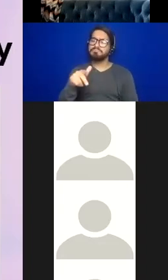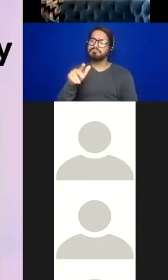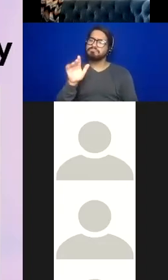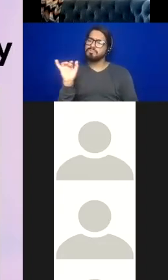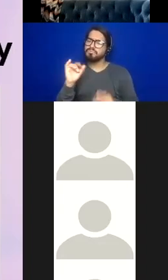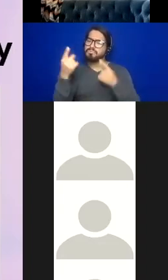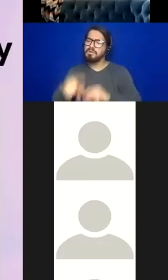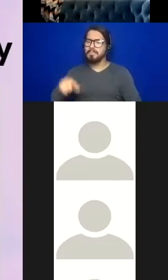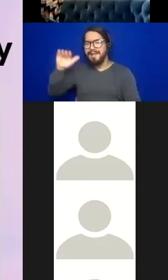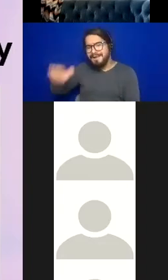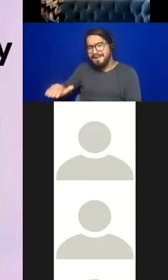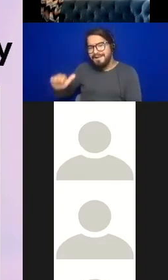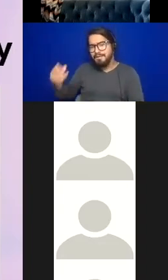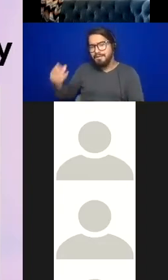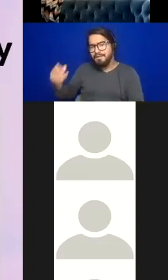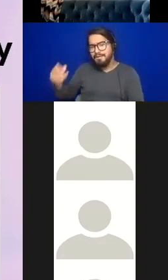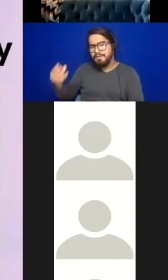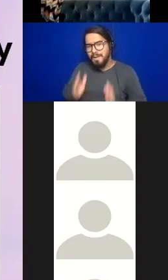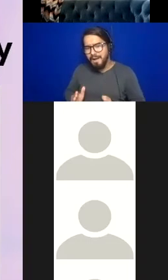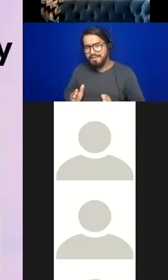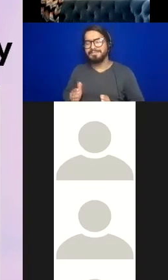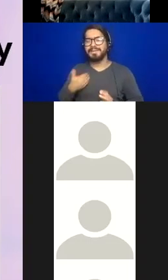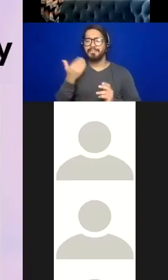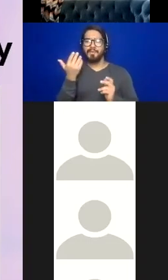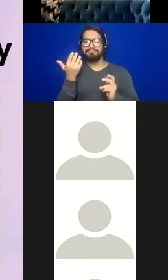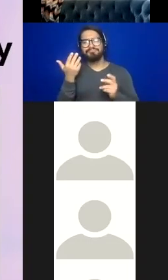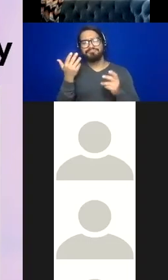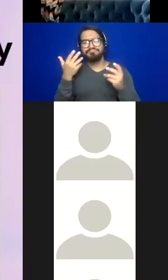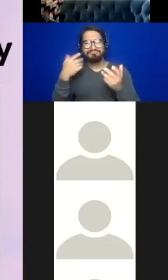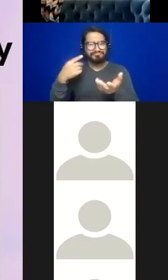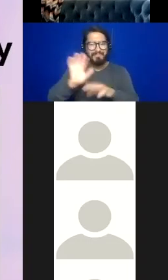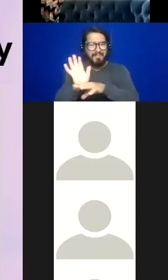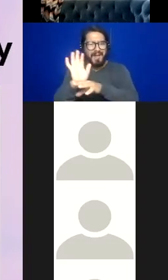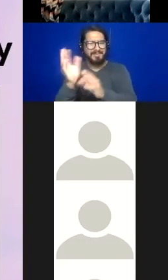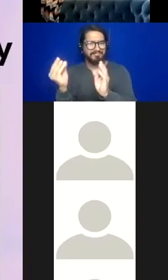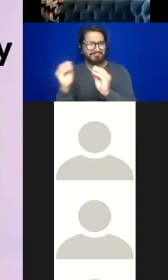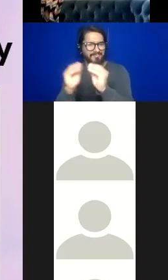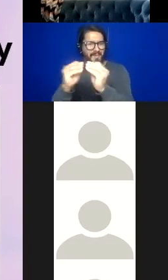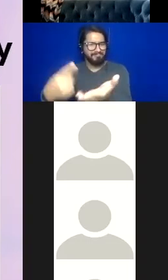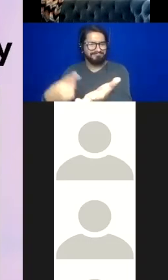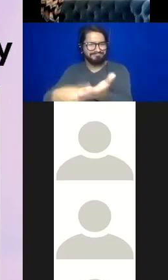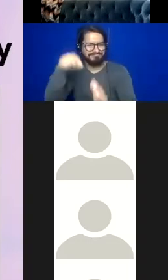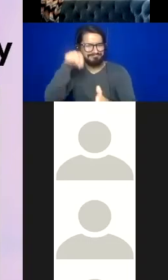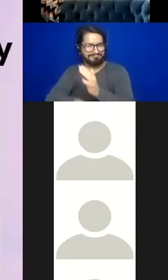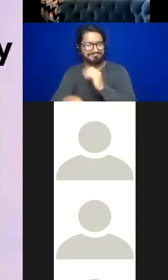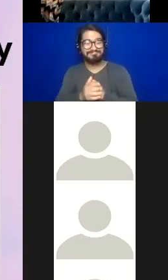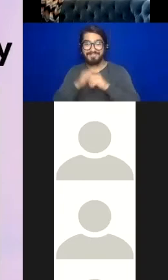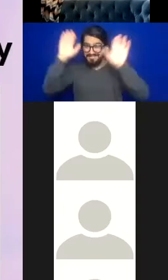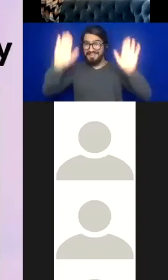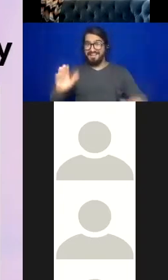one body. And we'll make more videos about all these little topics. And it's going to be